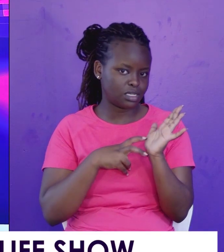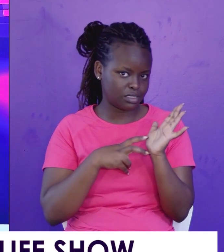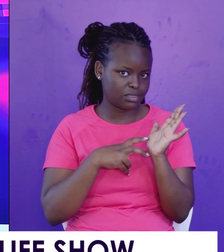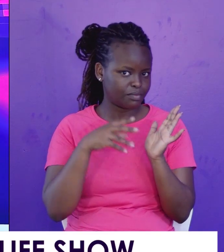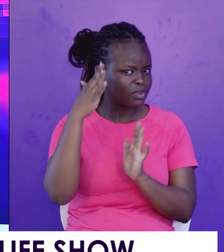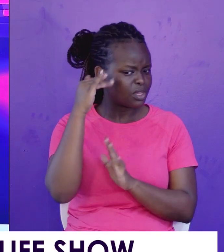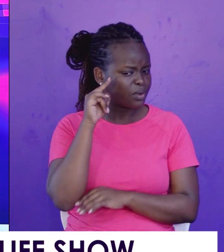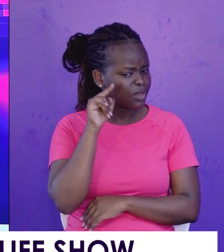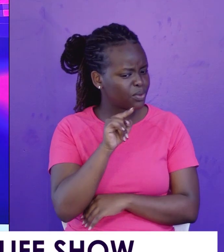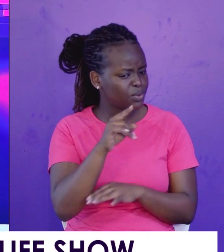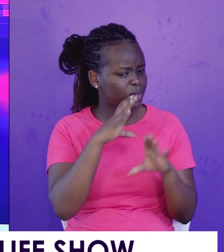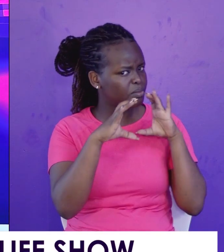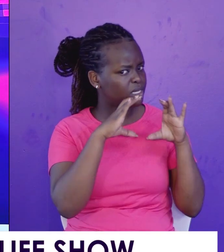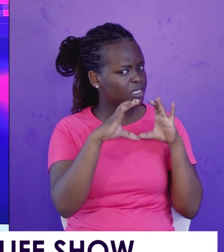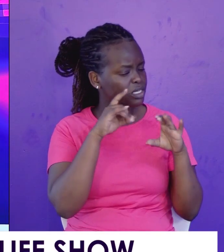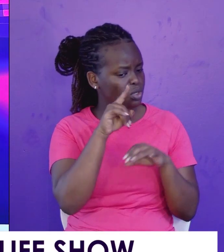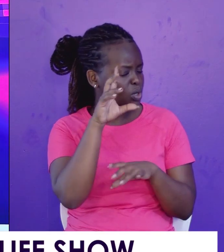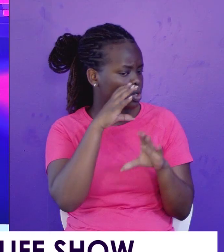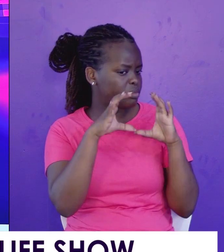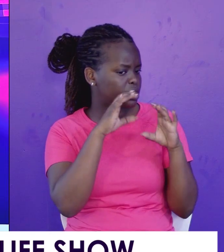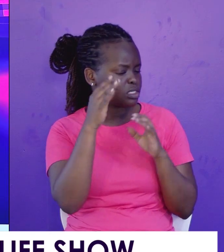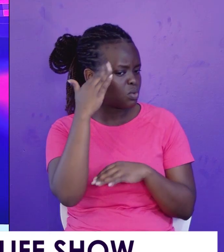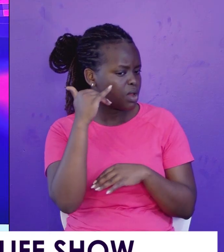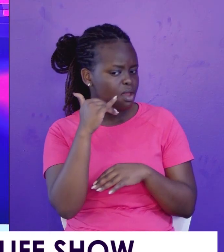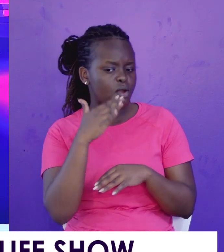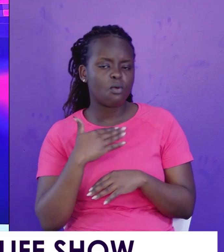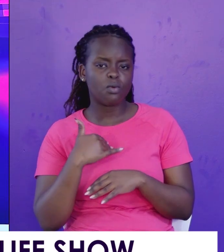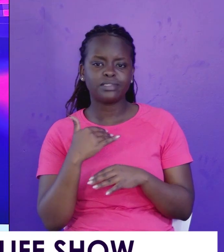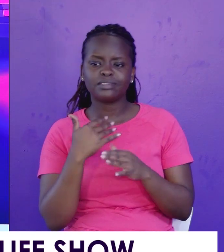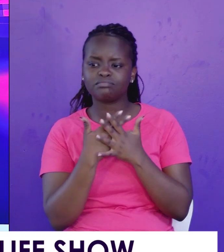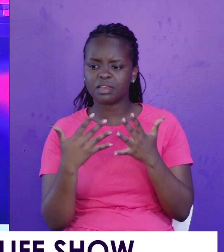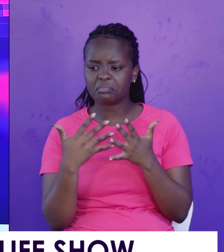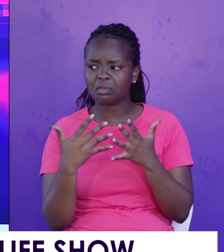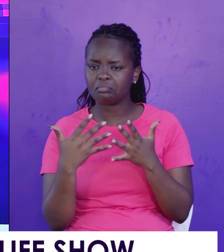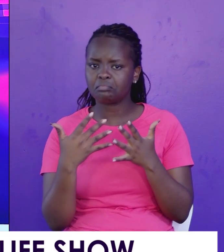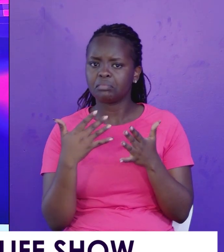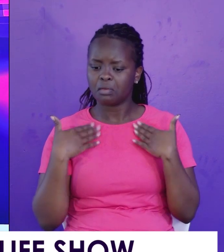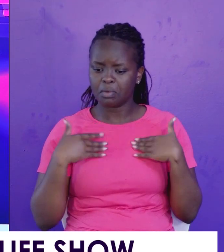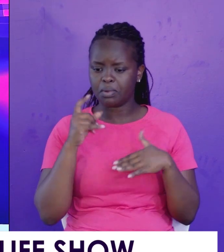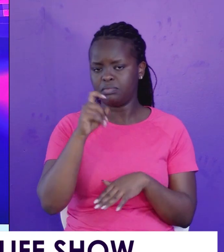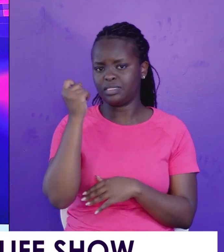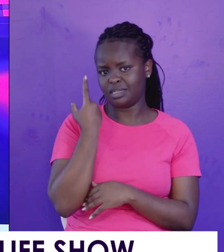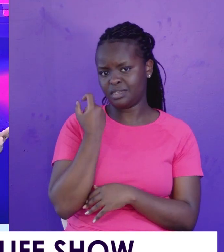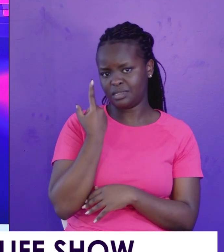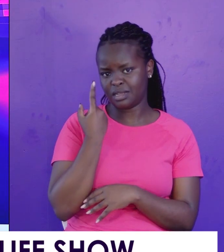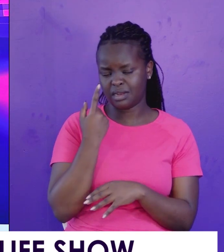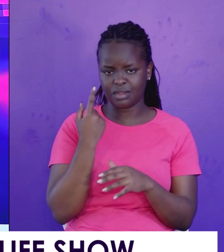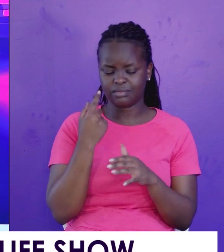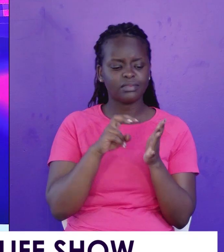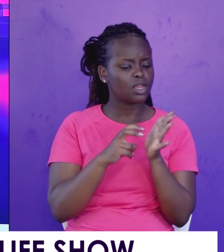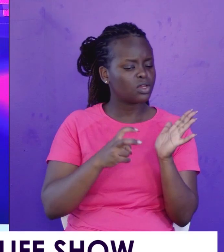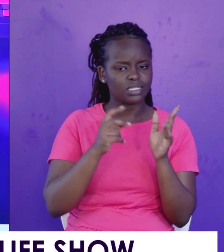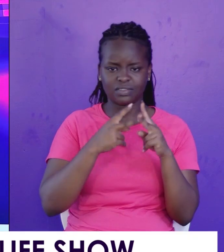you communicating? Are you communicating because you want something that people need to understand? Are you communicating? The context is